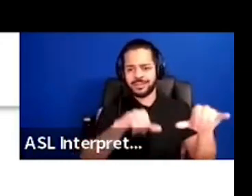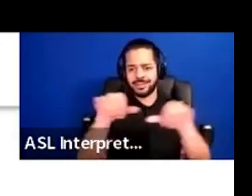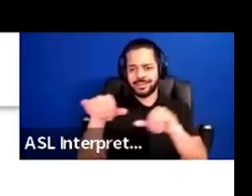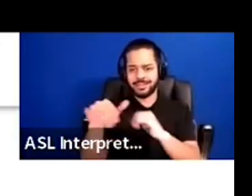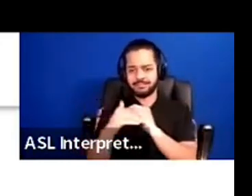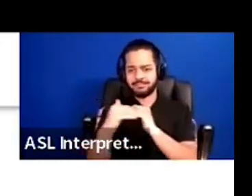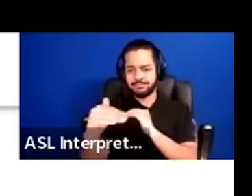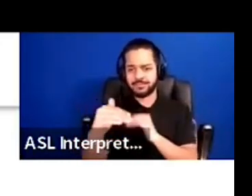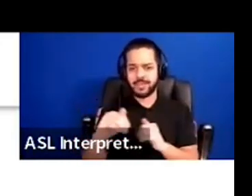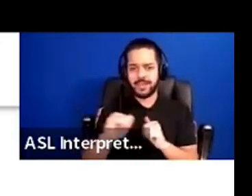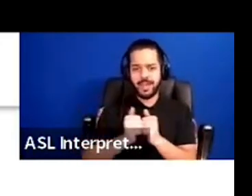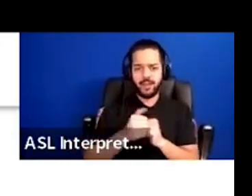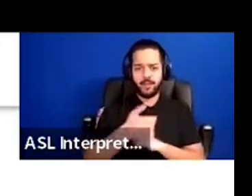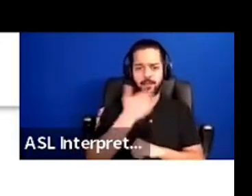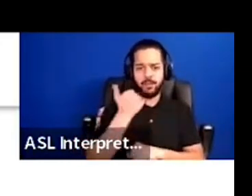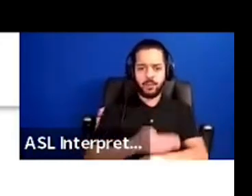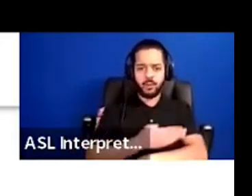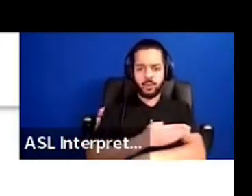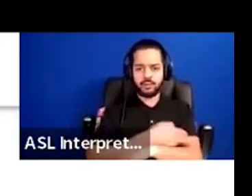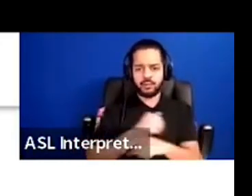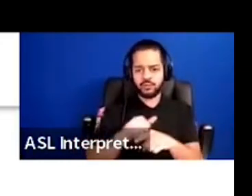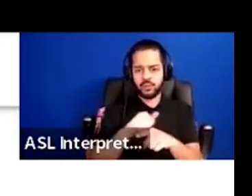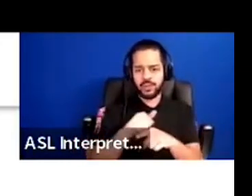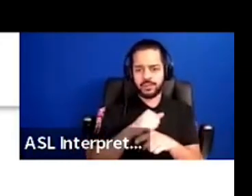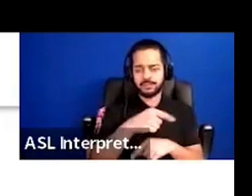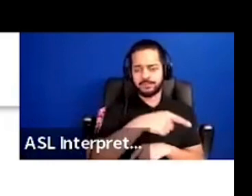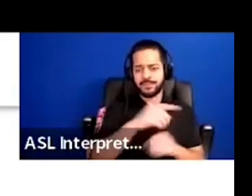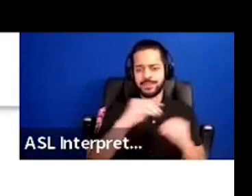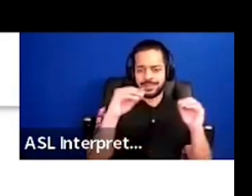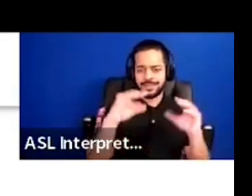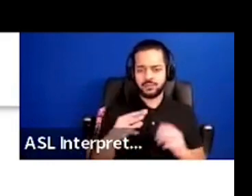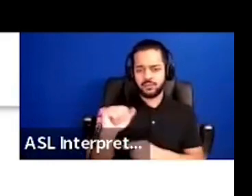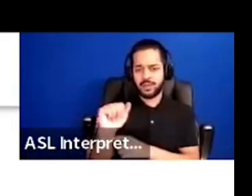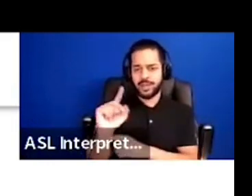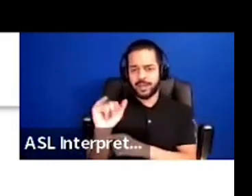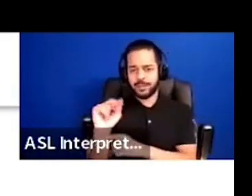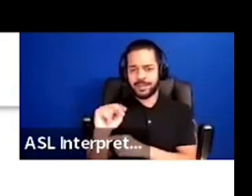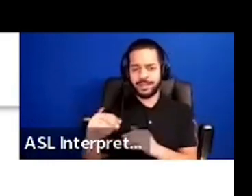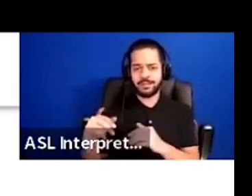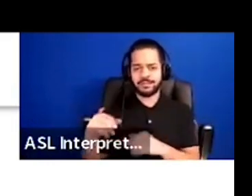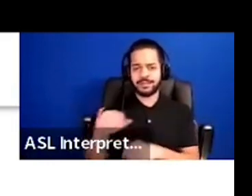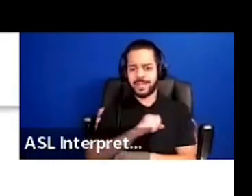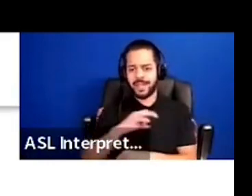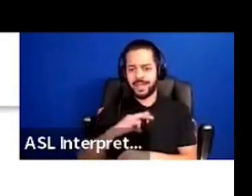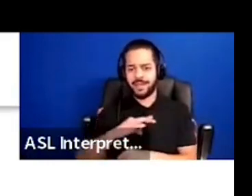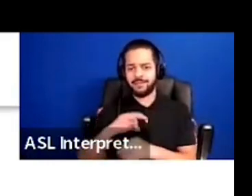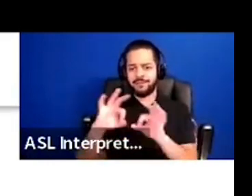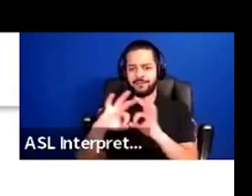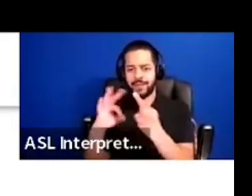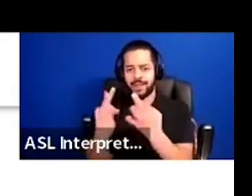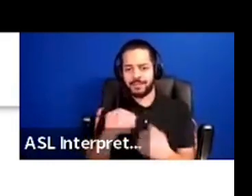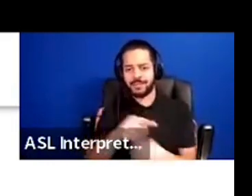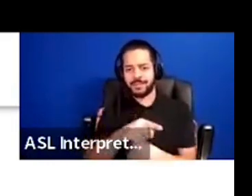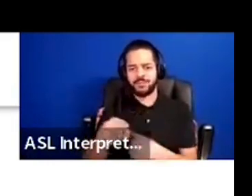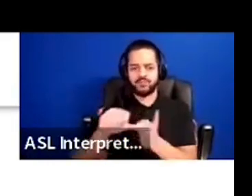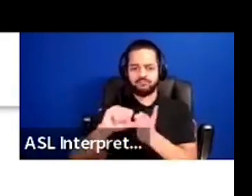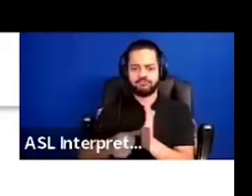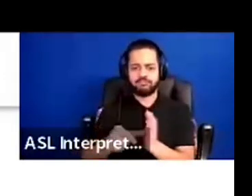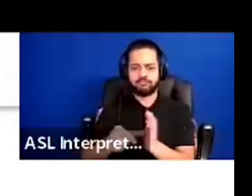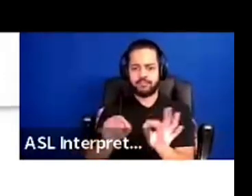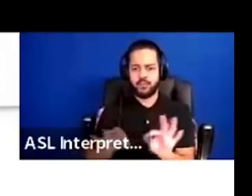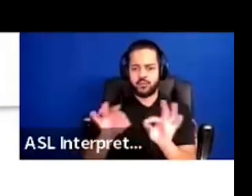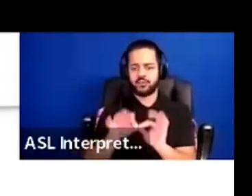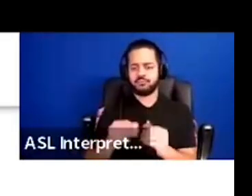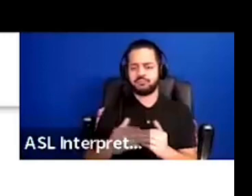our teachers, our educators, our administrators, and our families on the importance of this? So from next